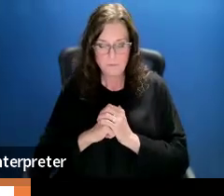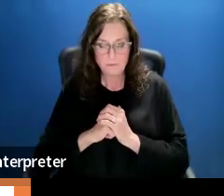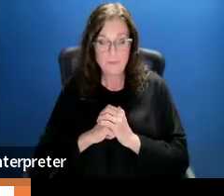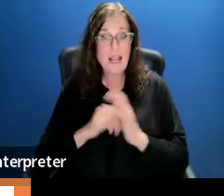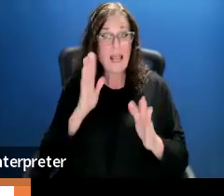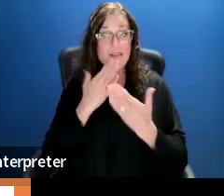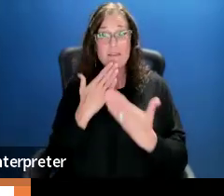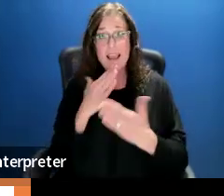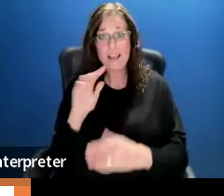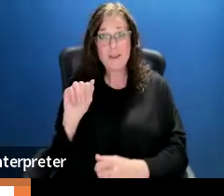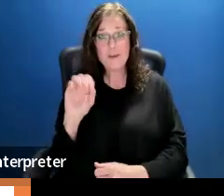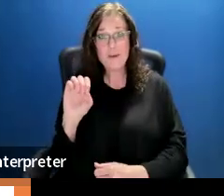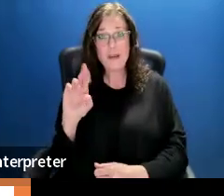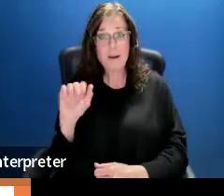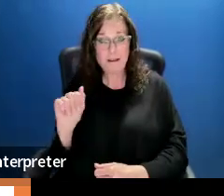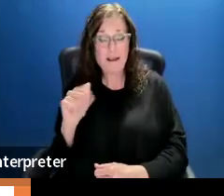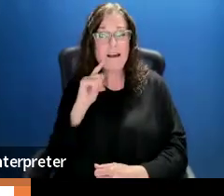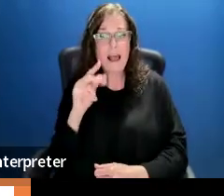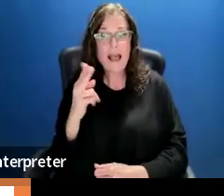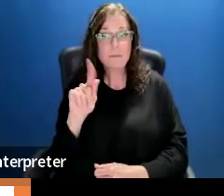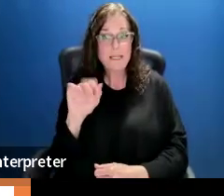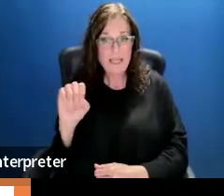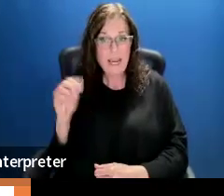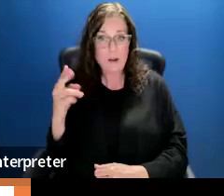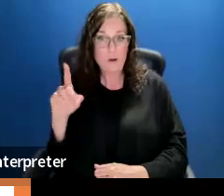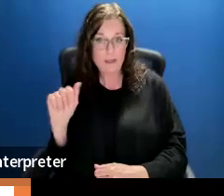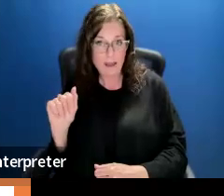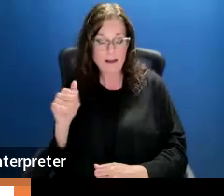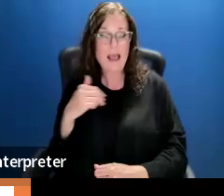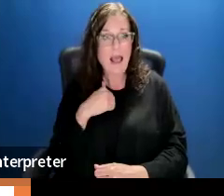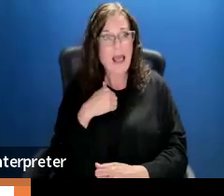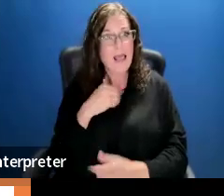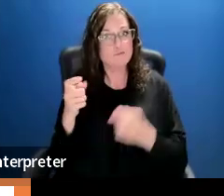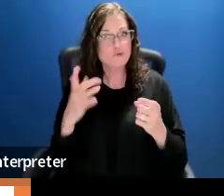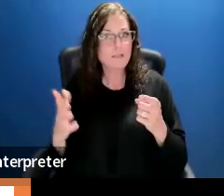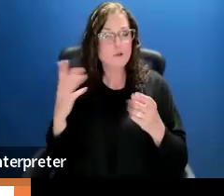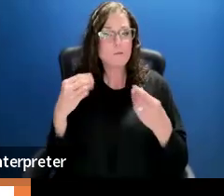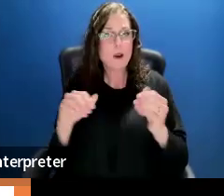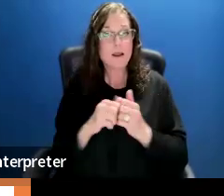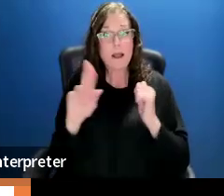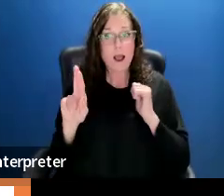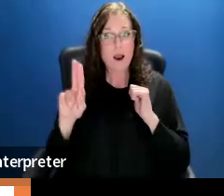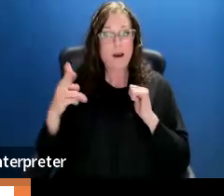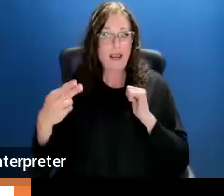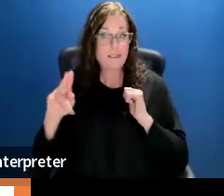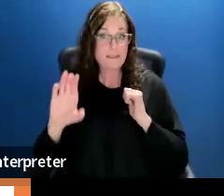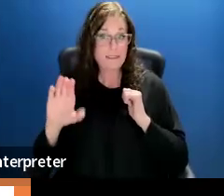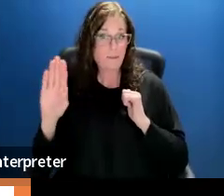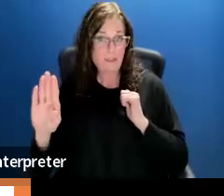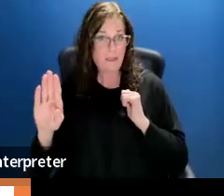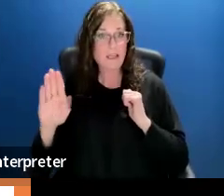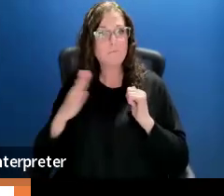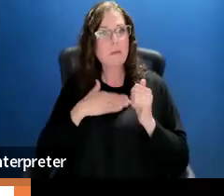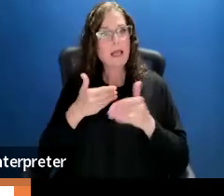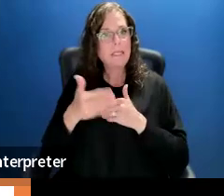Thank you, Erica. I'm Katie Halata, the Director of Library Marketing here at RHCB, and this is my neighborhood.